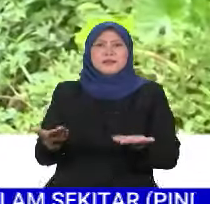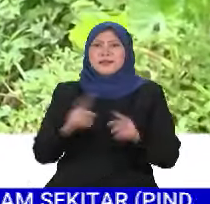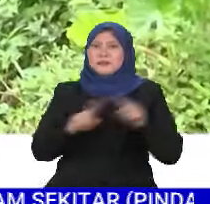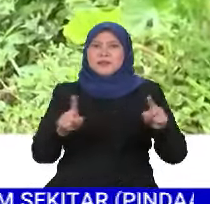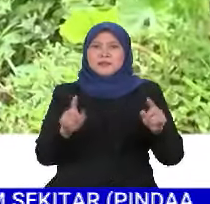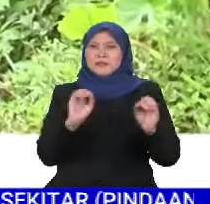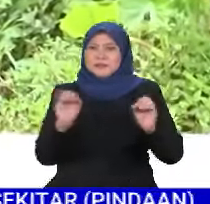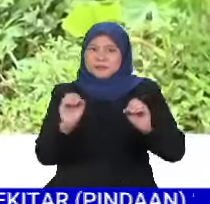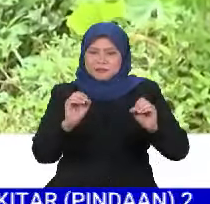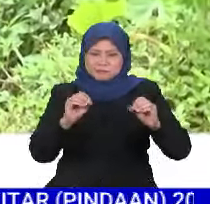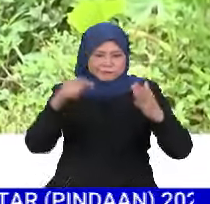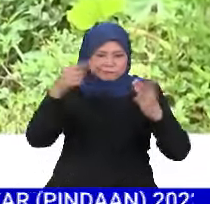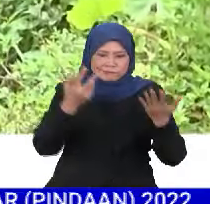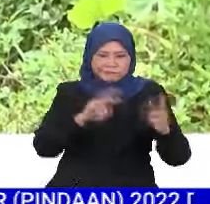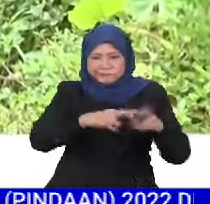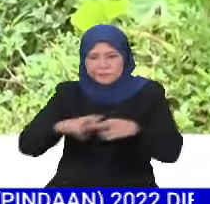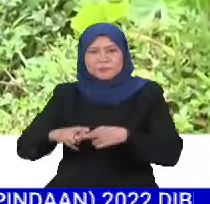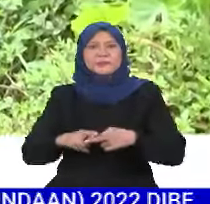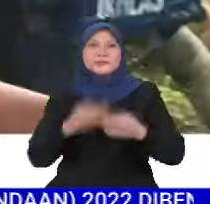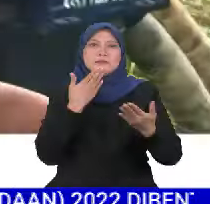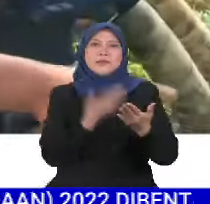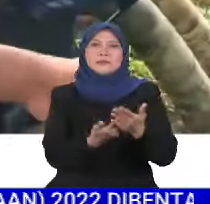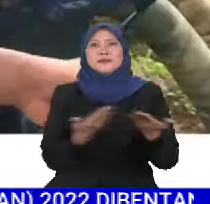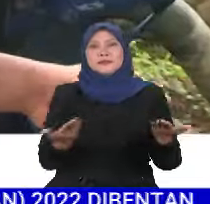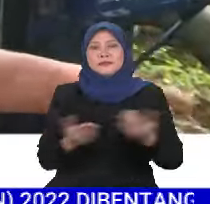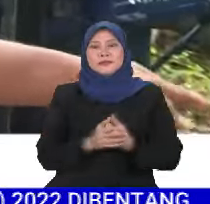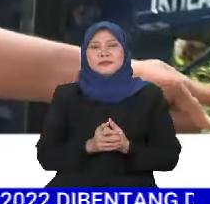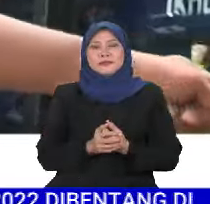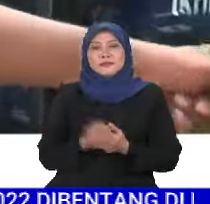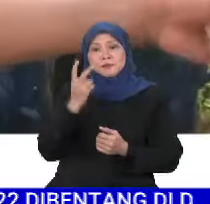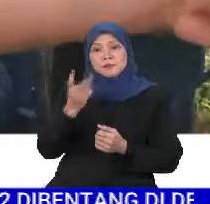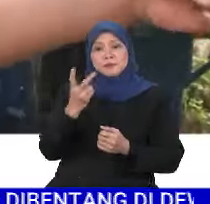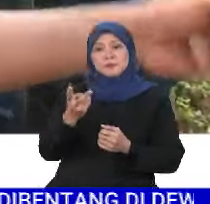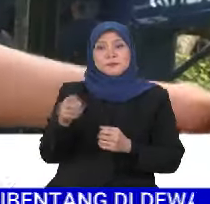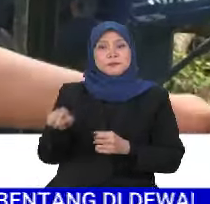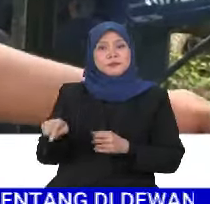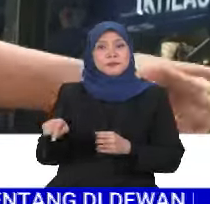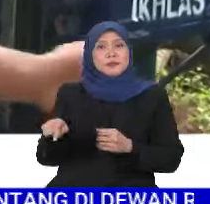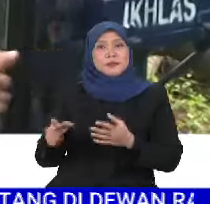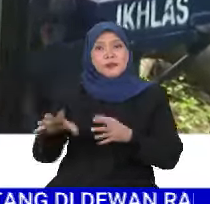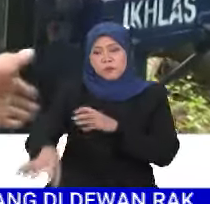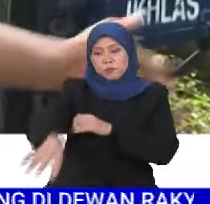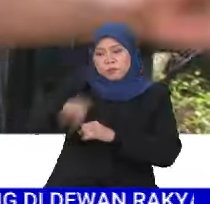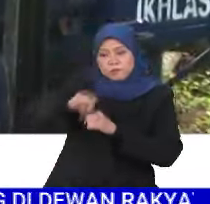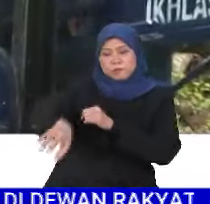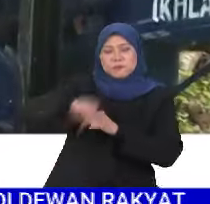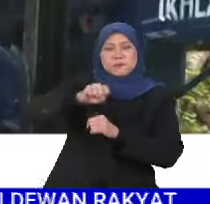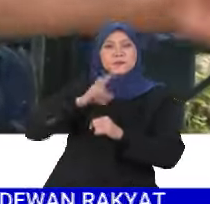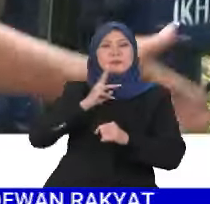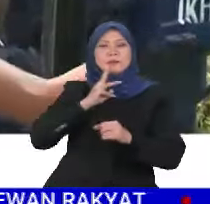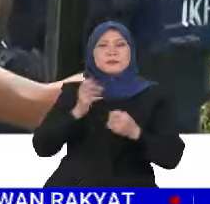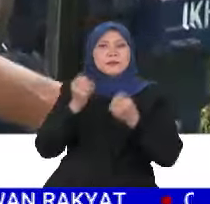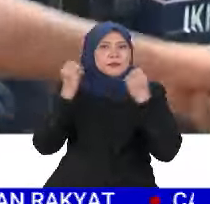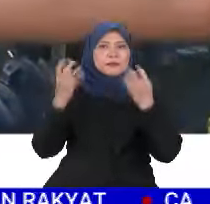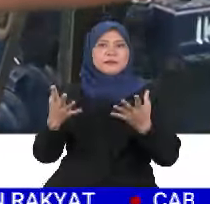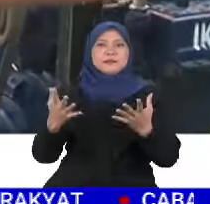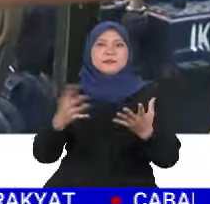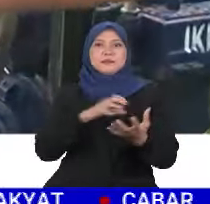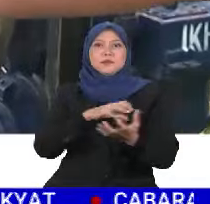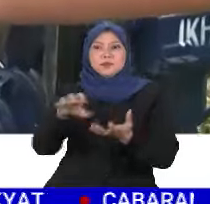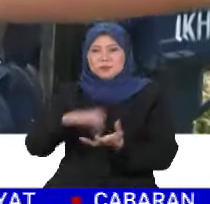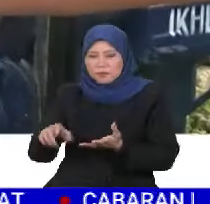stand. Furthermore, look at the drain. Look at the drain which is going to pump the water out, full of bushes and branches.